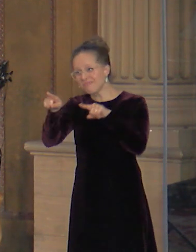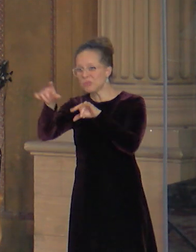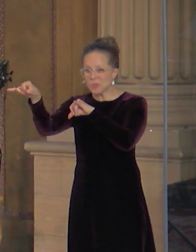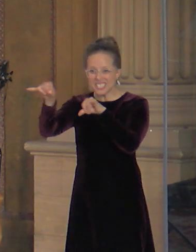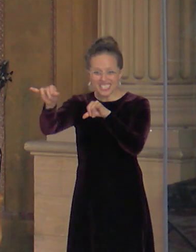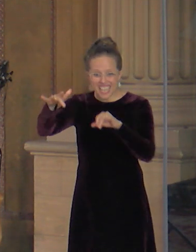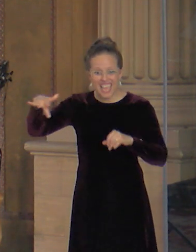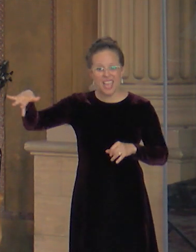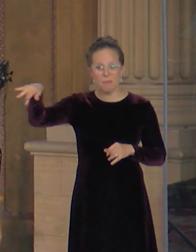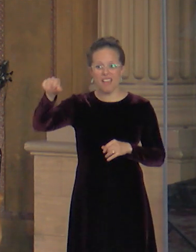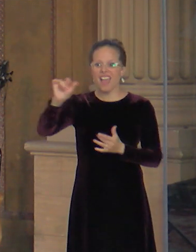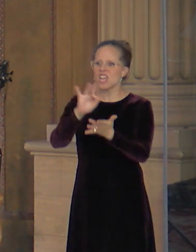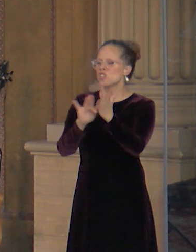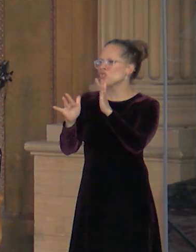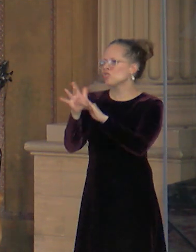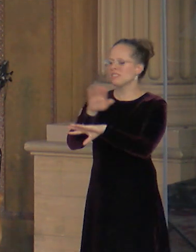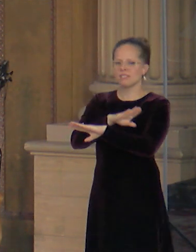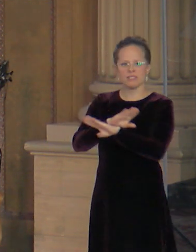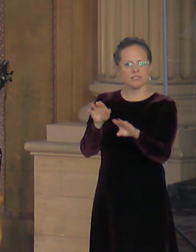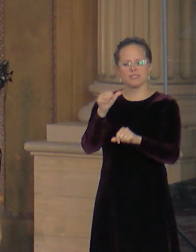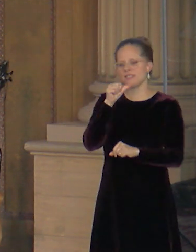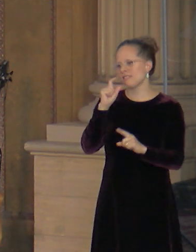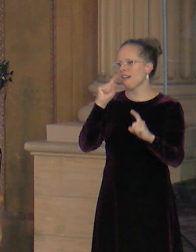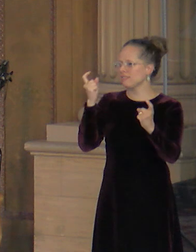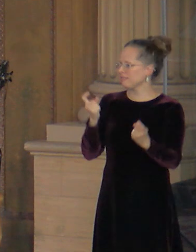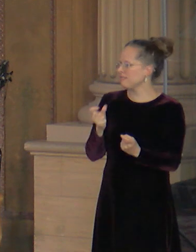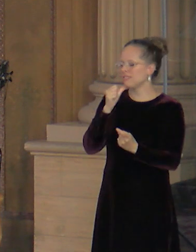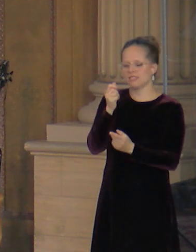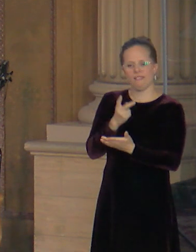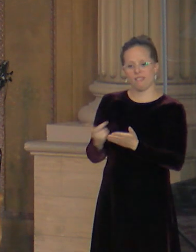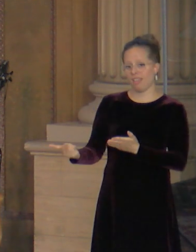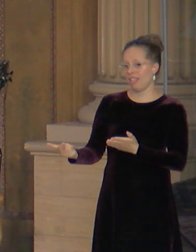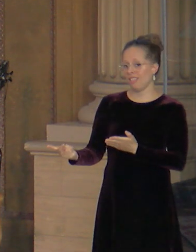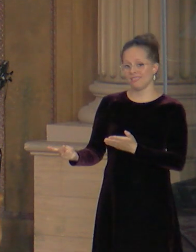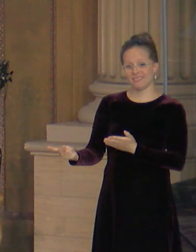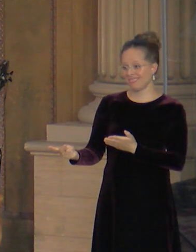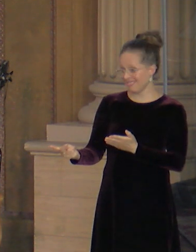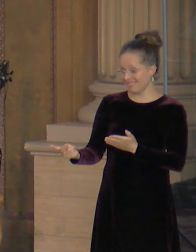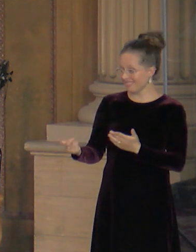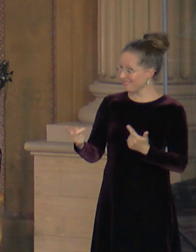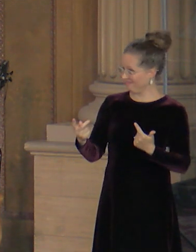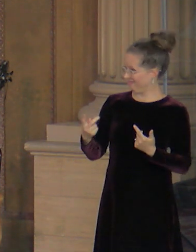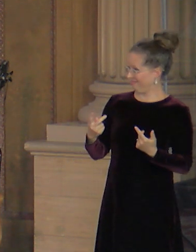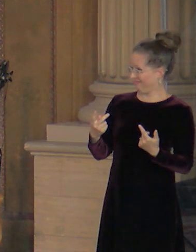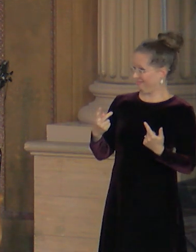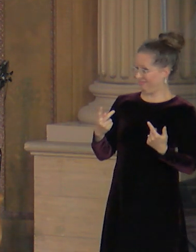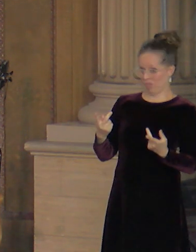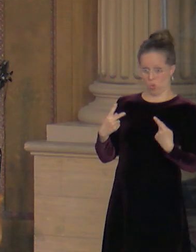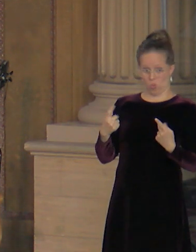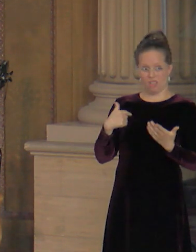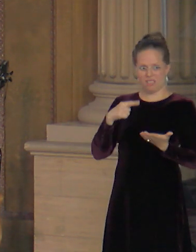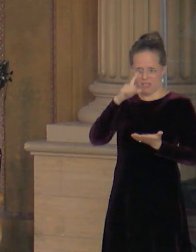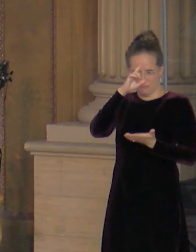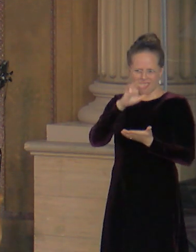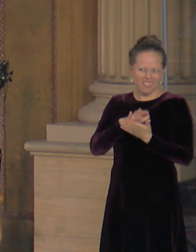doesn't fail he doesn't sin you and I we believe the lies